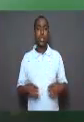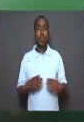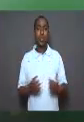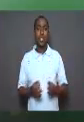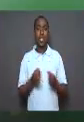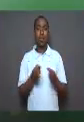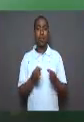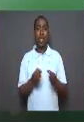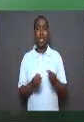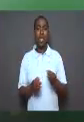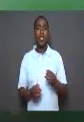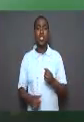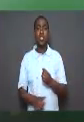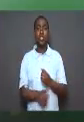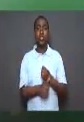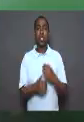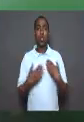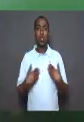causing damage.